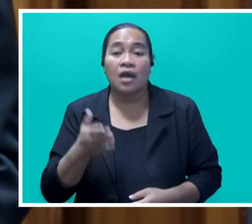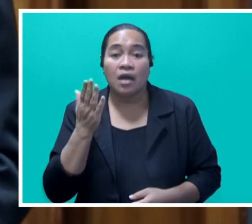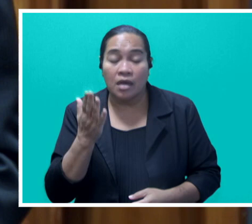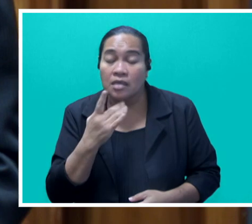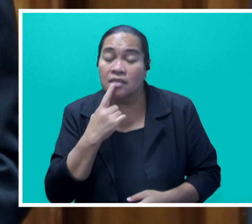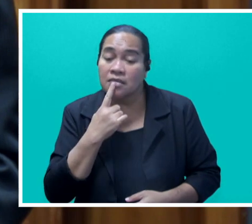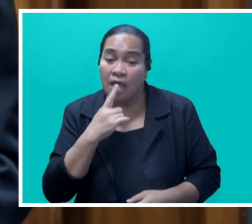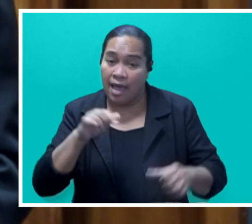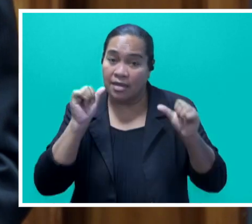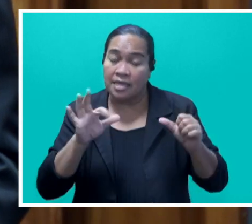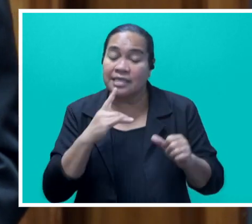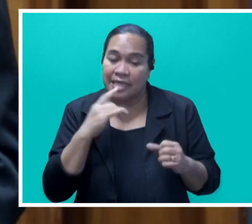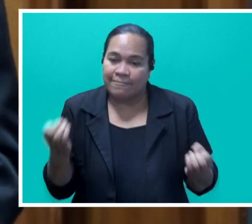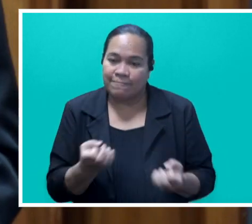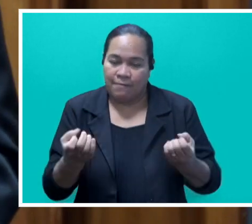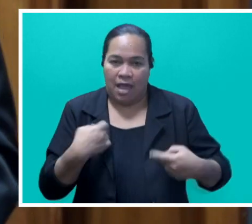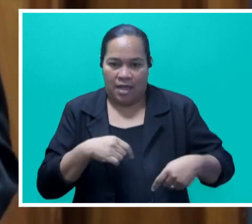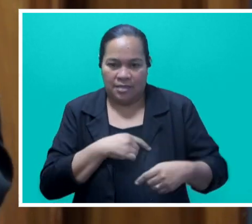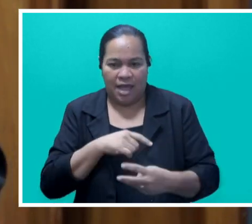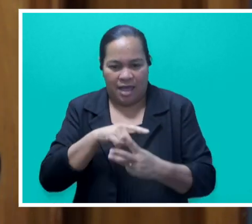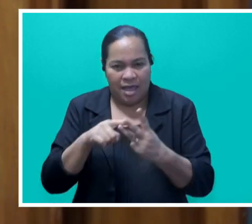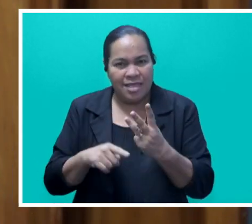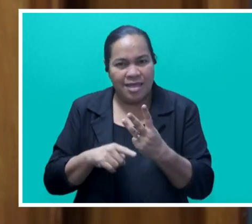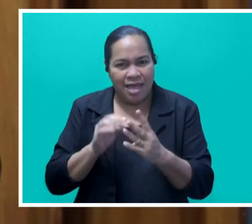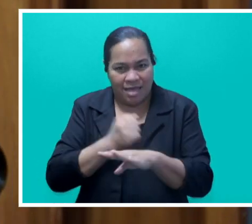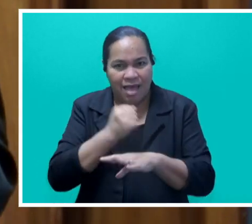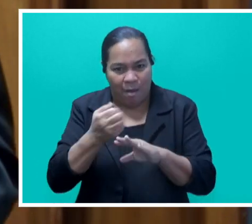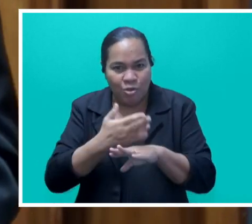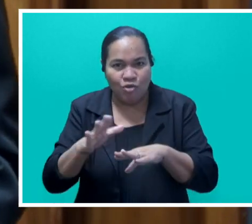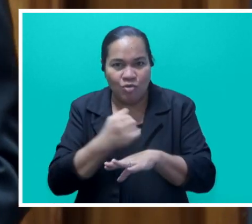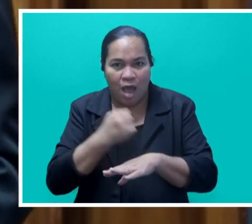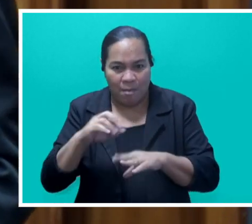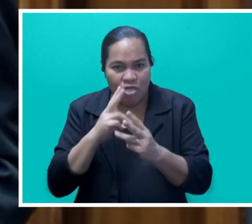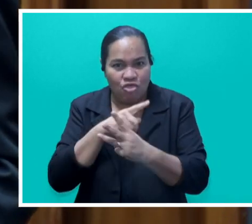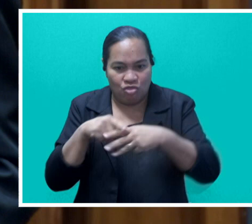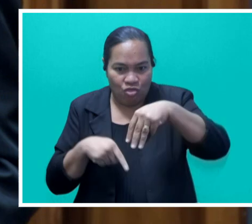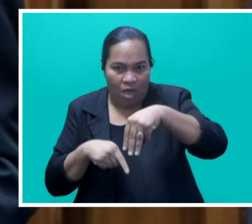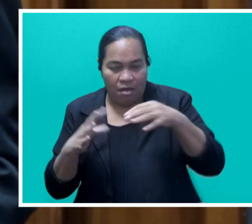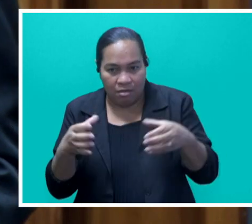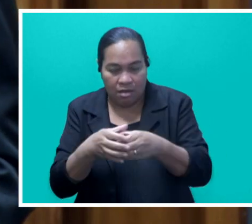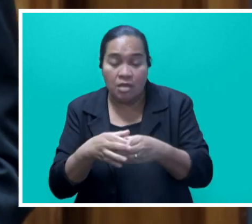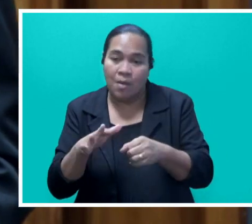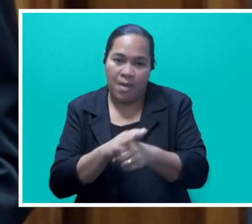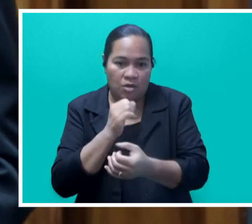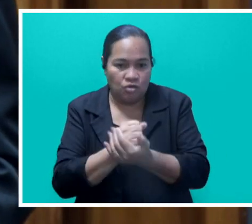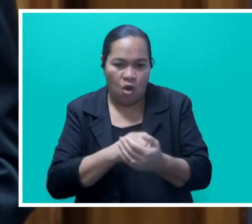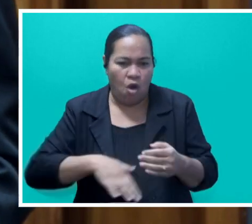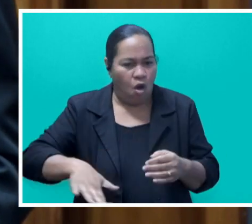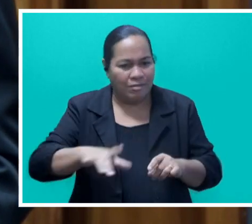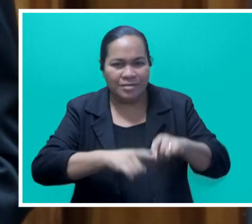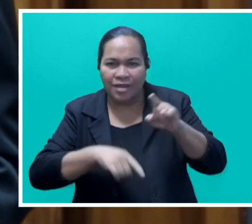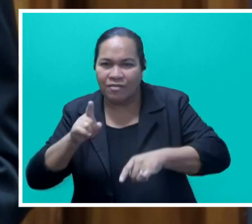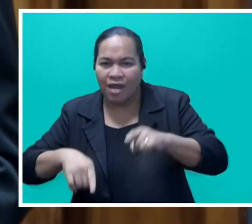all, the People's Coalition Government, and I quote, to ensure all initiatives, draft